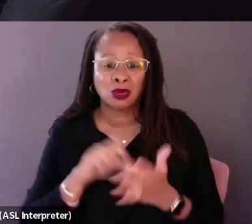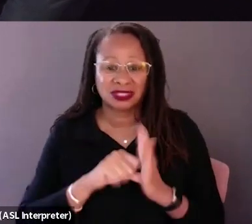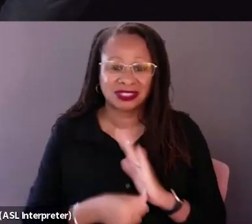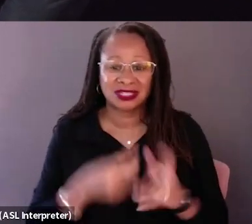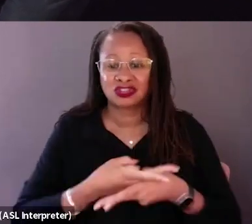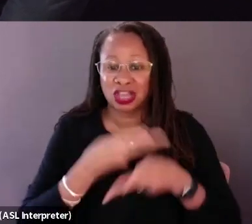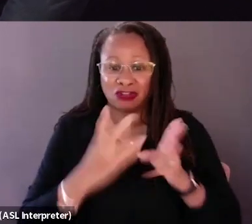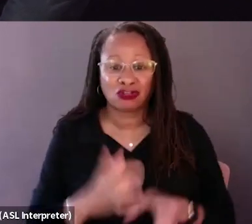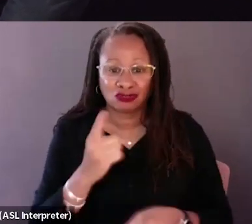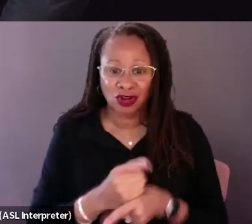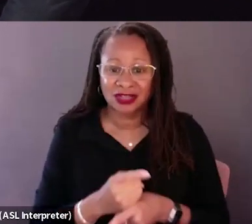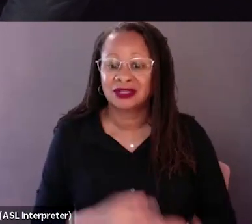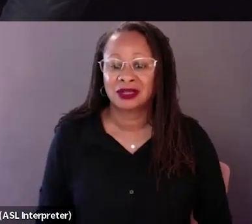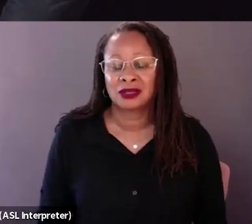carer, basically.